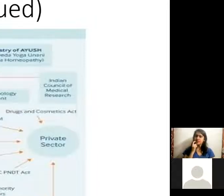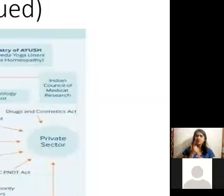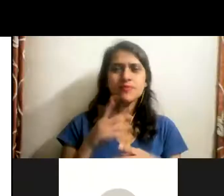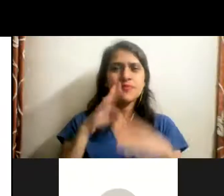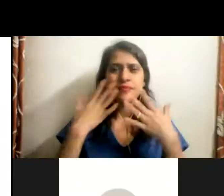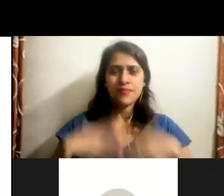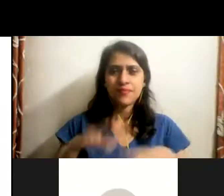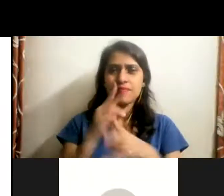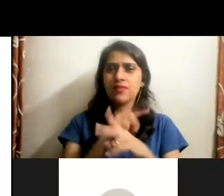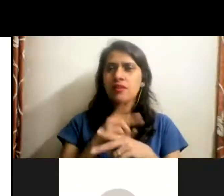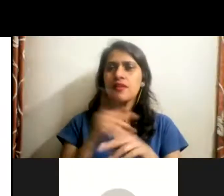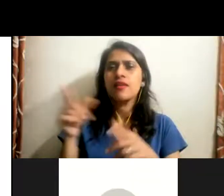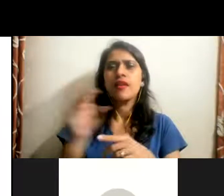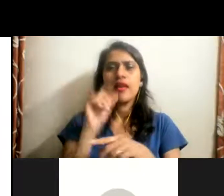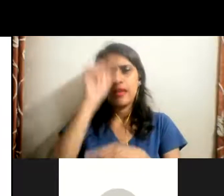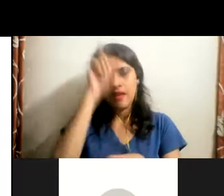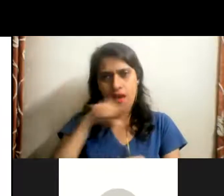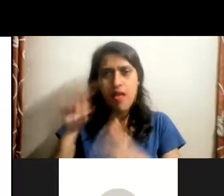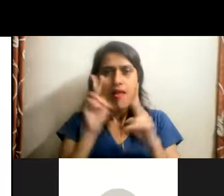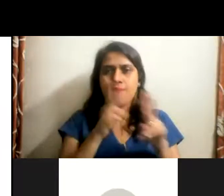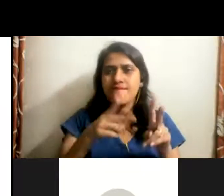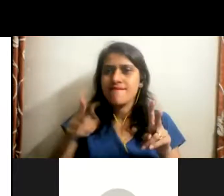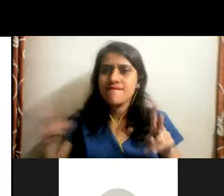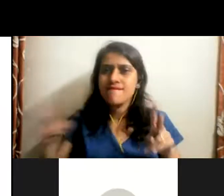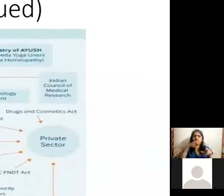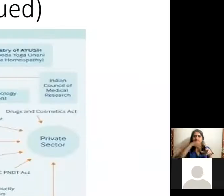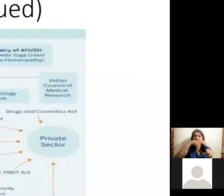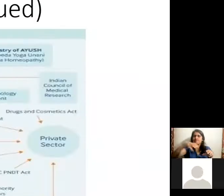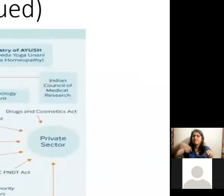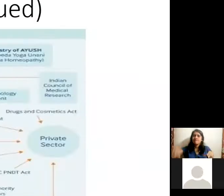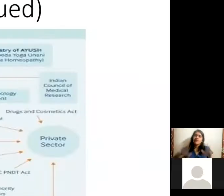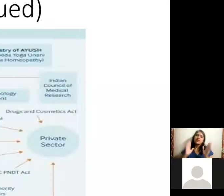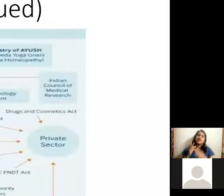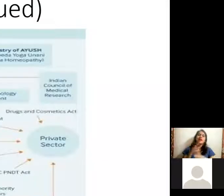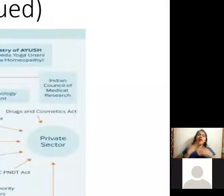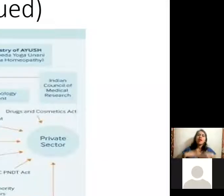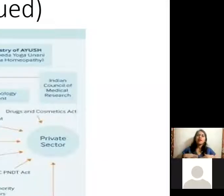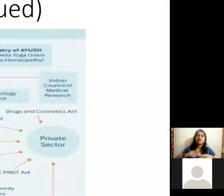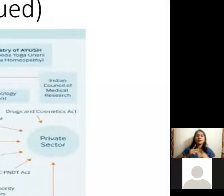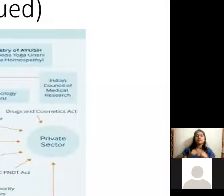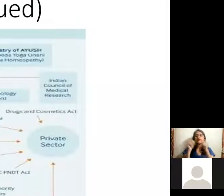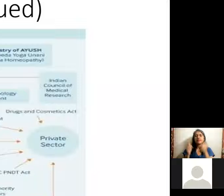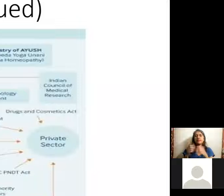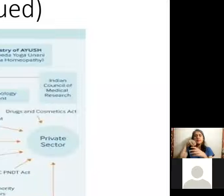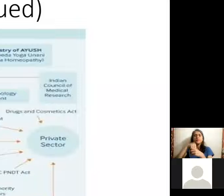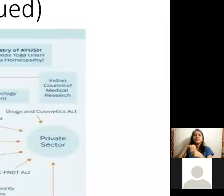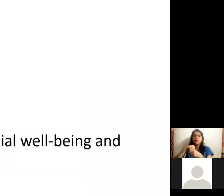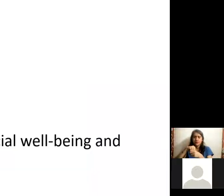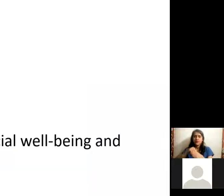So various councils are also working under the health system. Next slide, please.